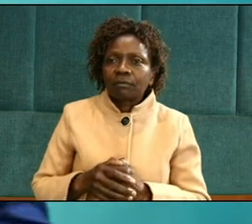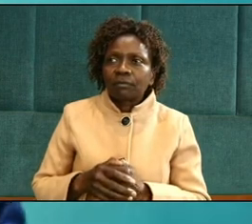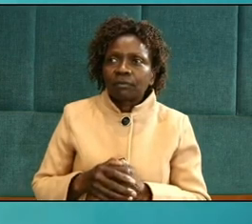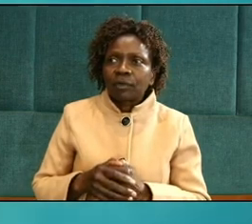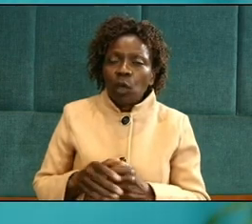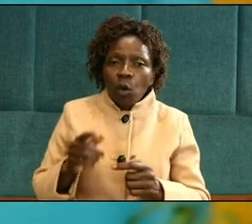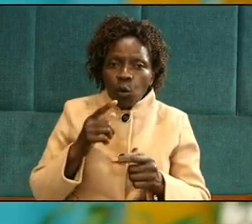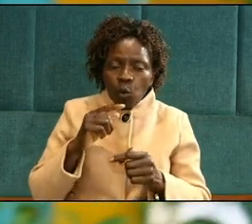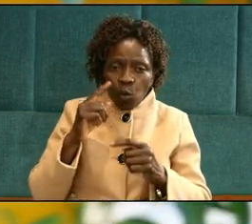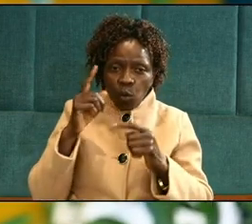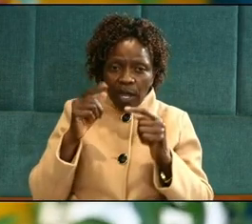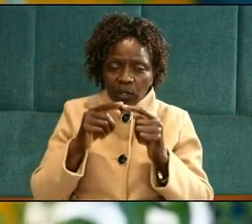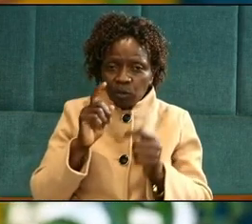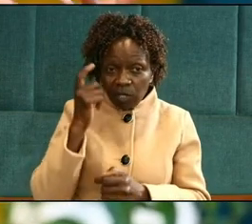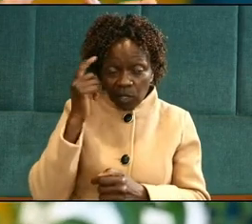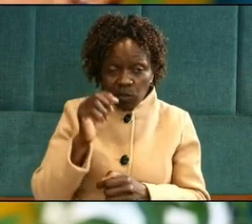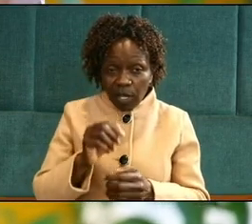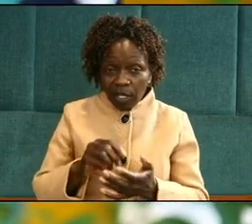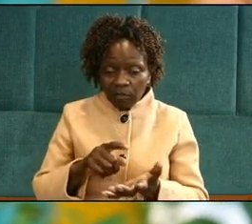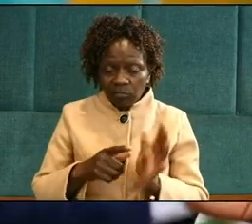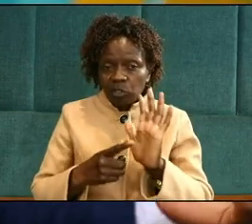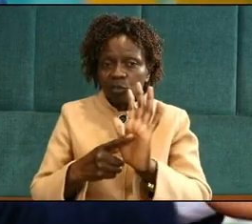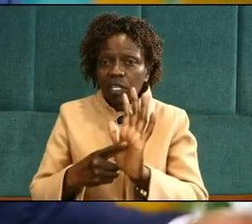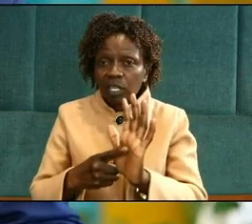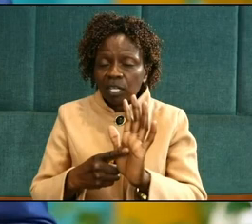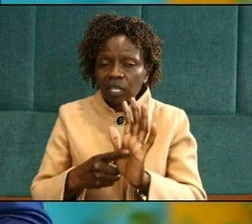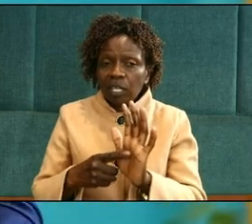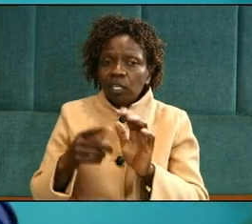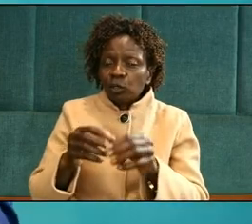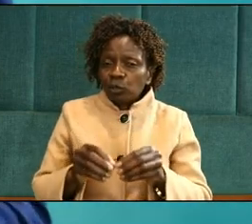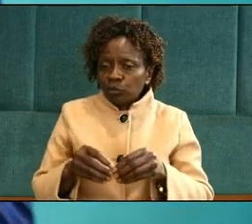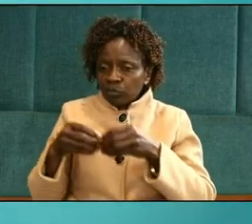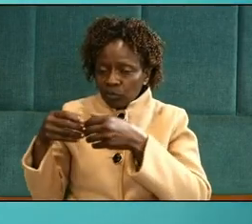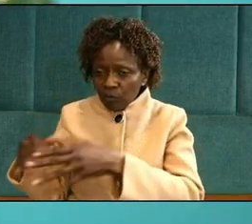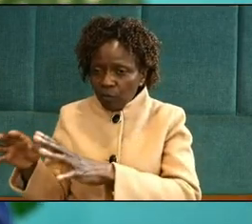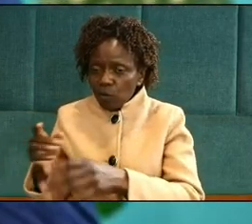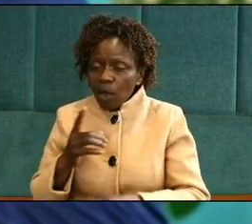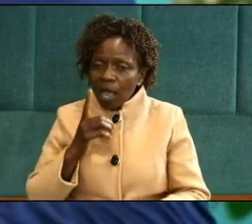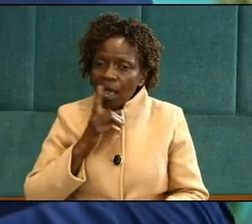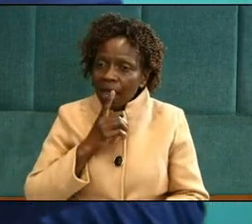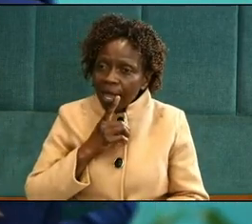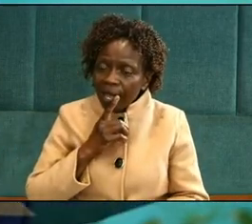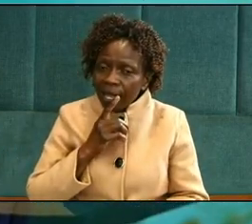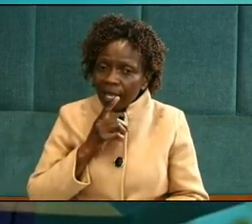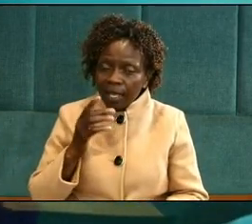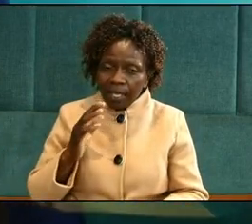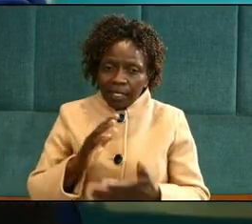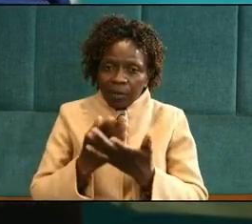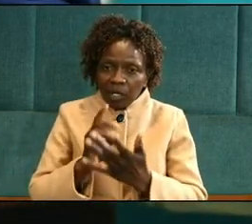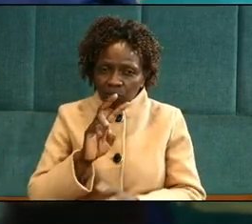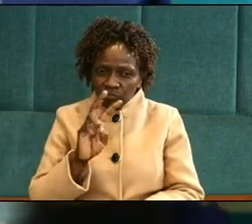While you think you are just posting to get rid of your anger, someone is watching to take